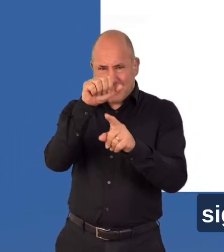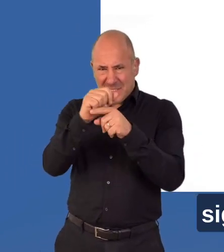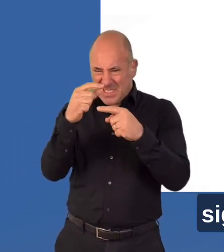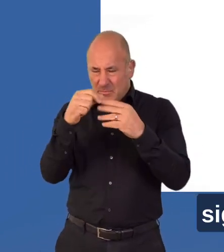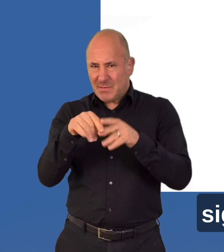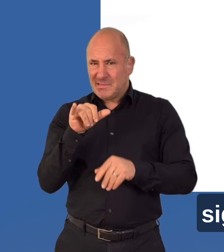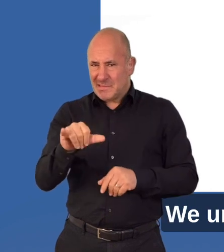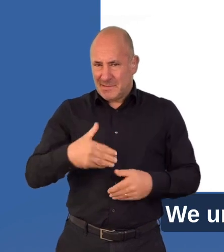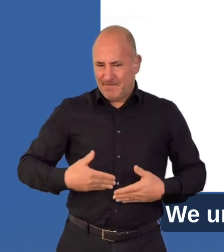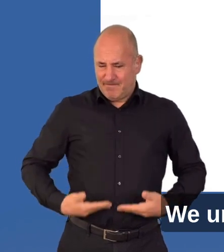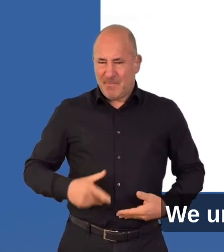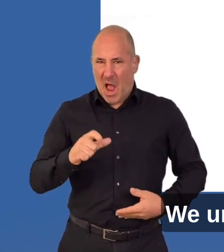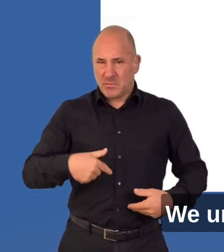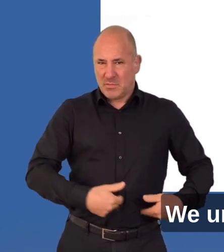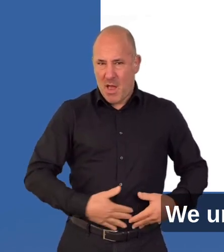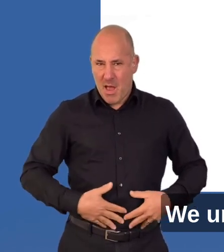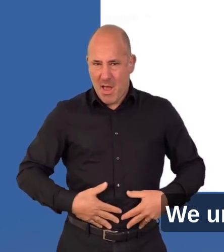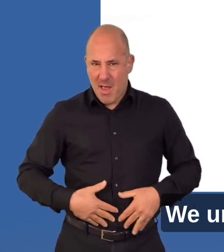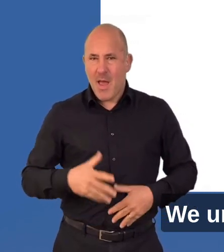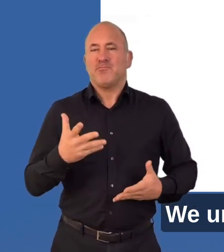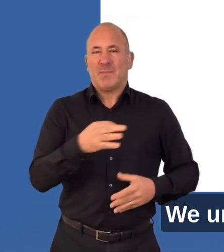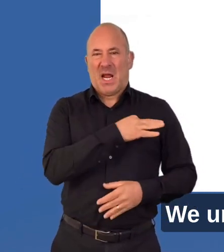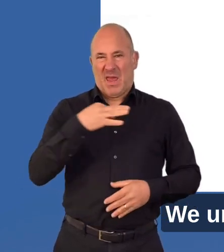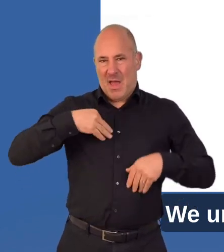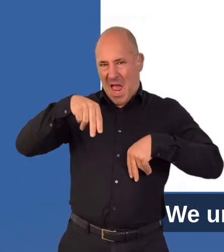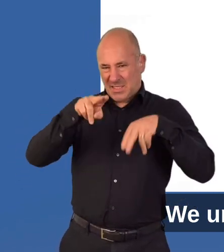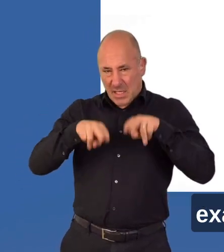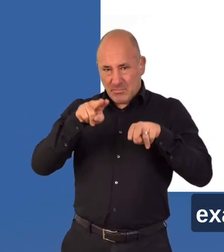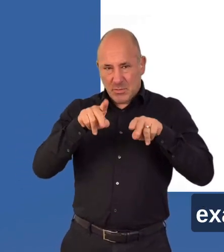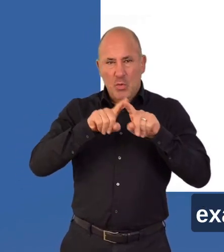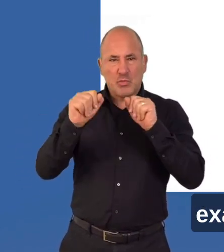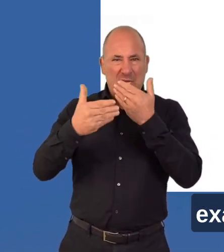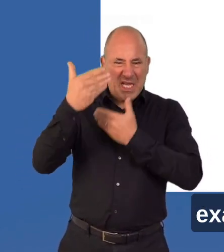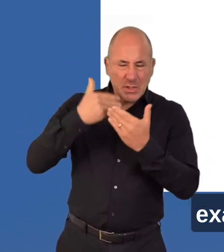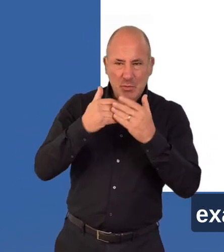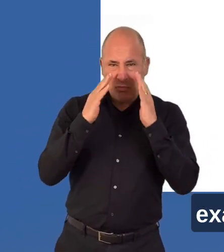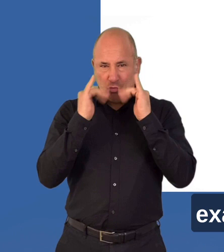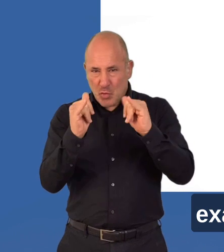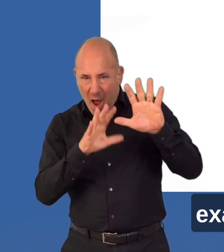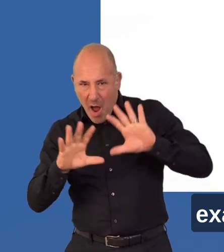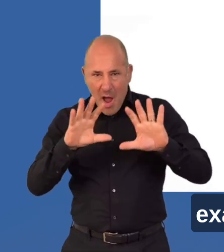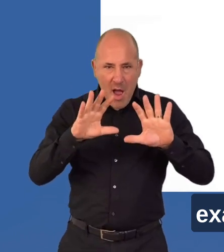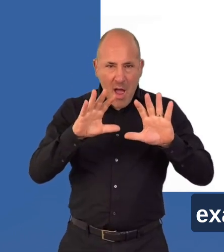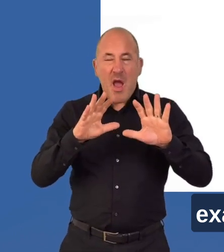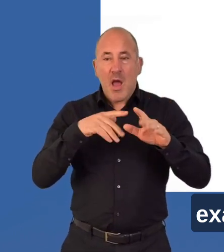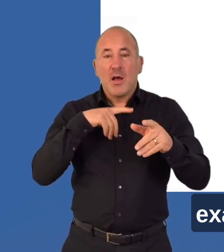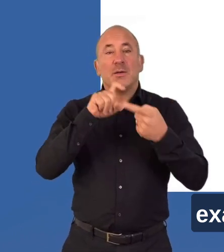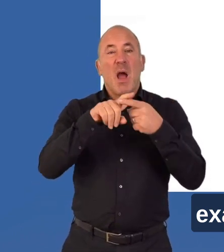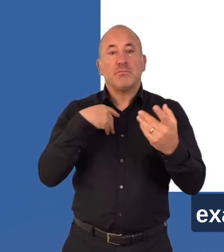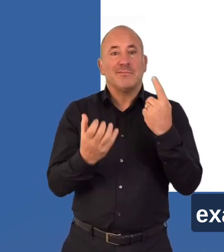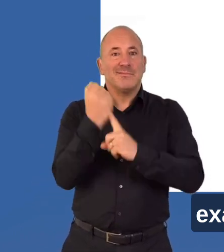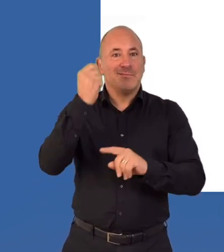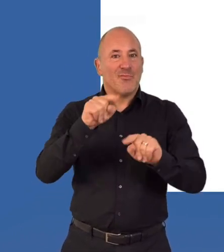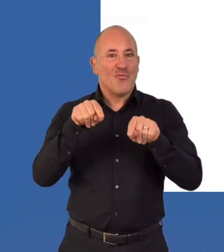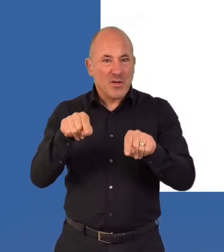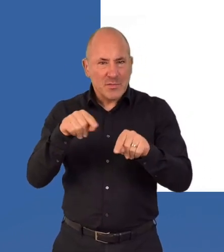GI cancer. We undertake a clinical assessment including history and examination, and depending on the findings,